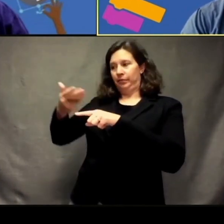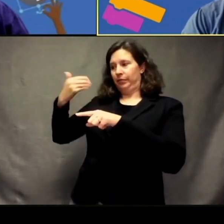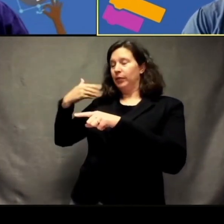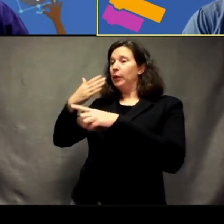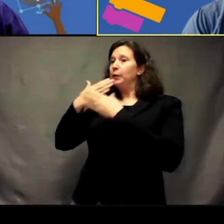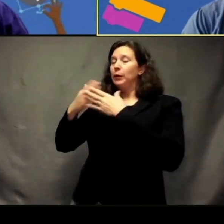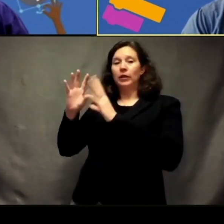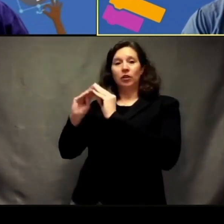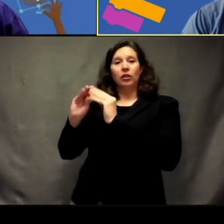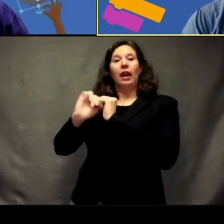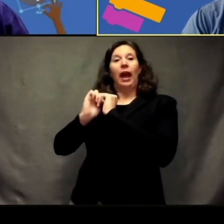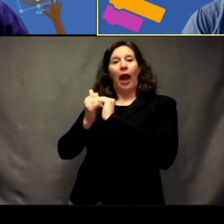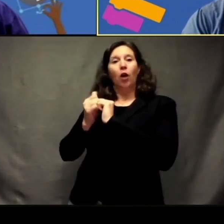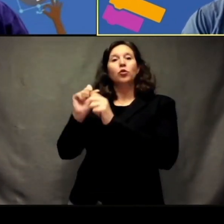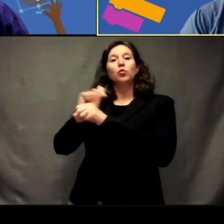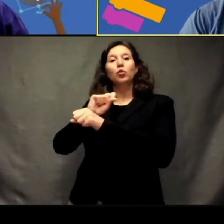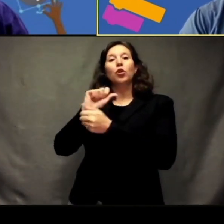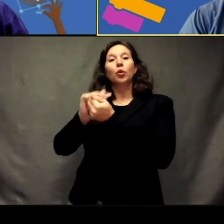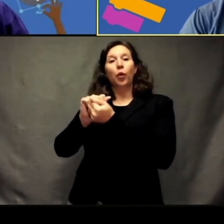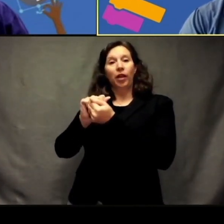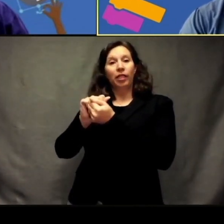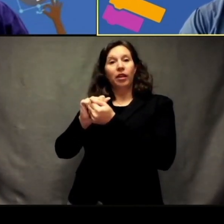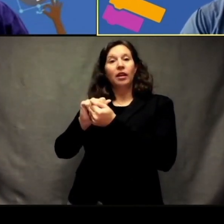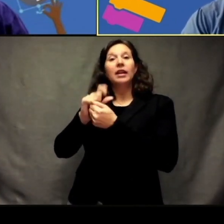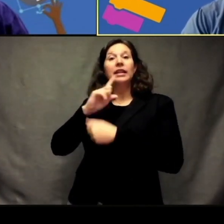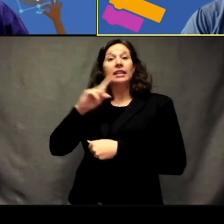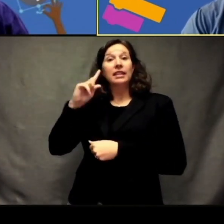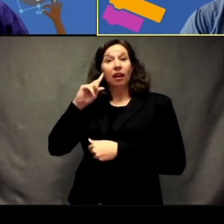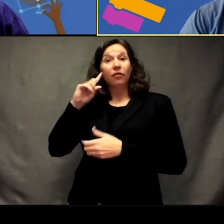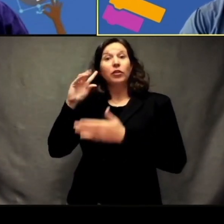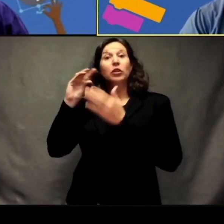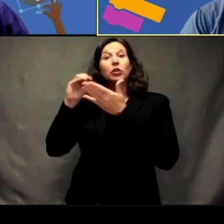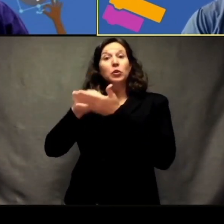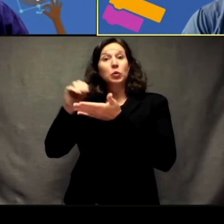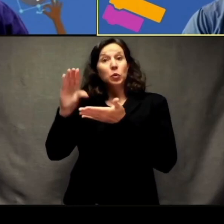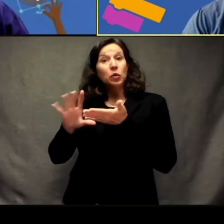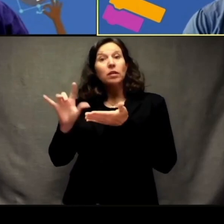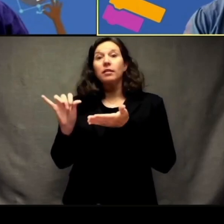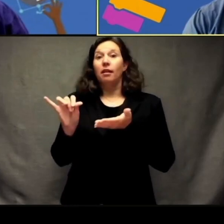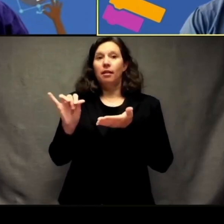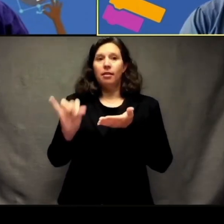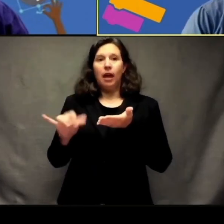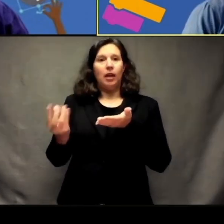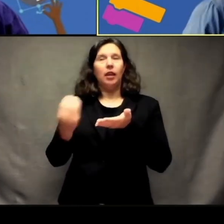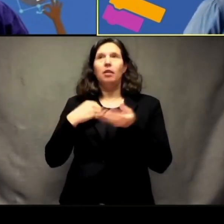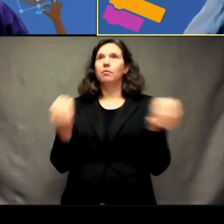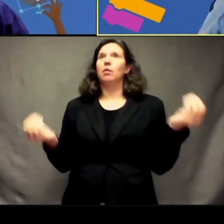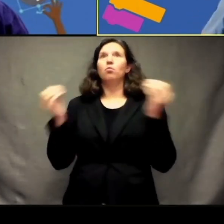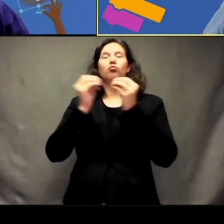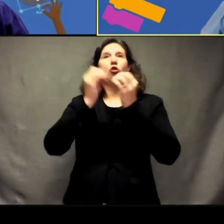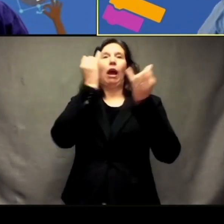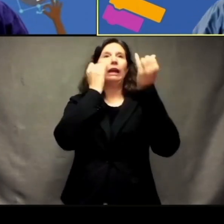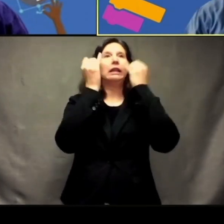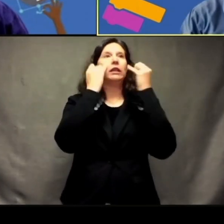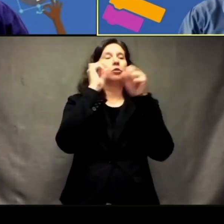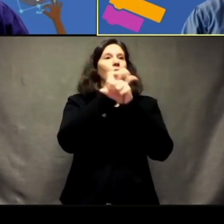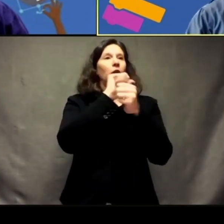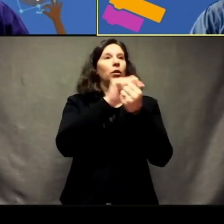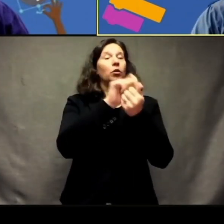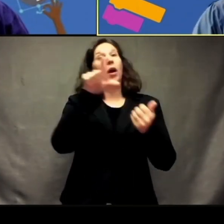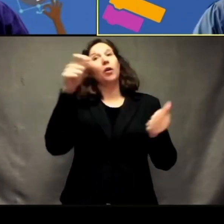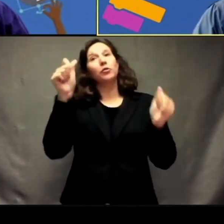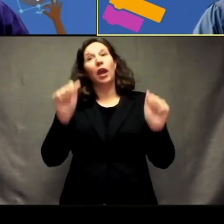about how to work with deaf students. And that even gave me more ideas of thinking about what else you can do with